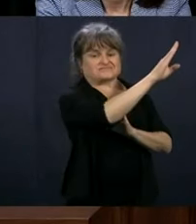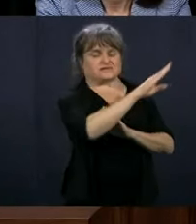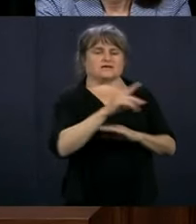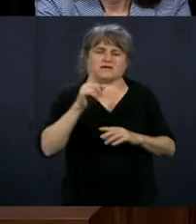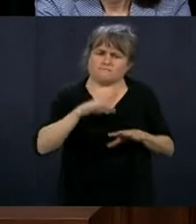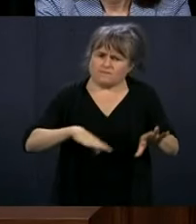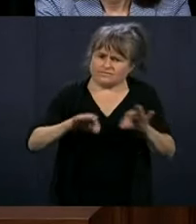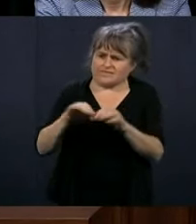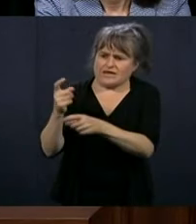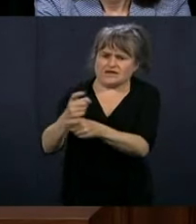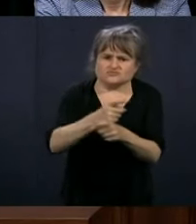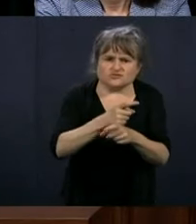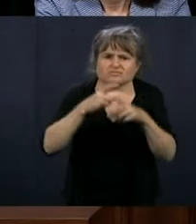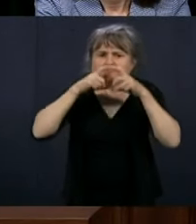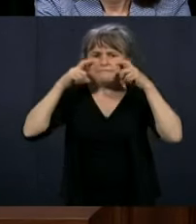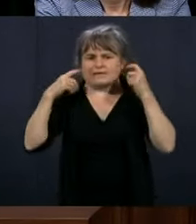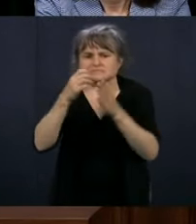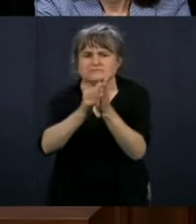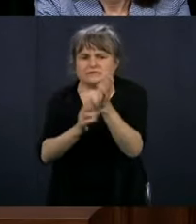working?